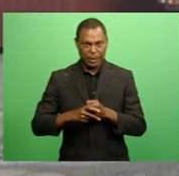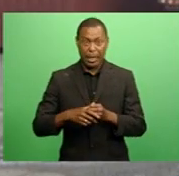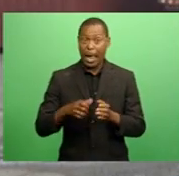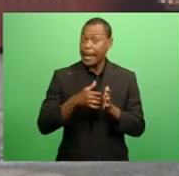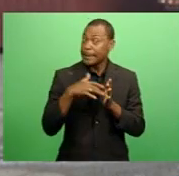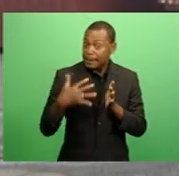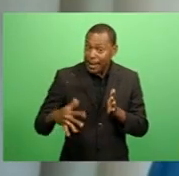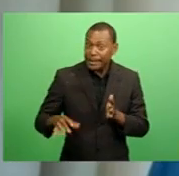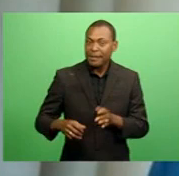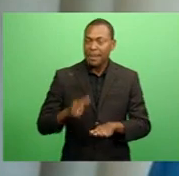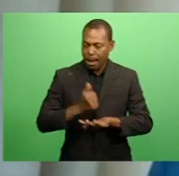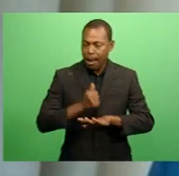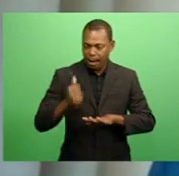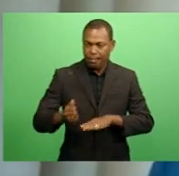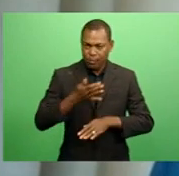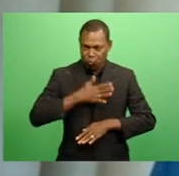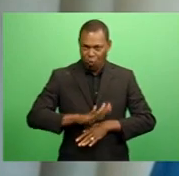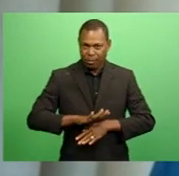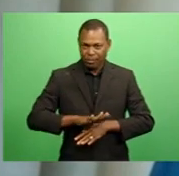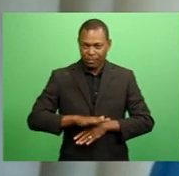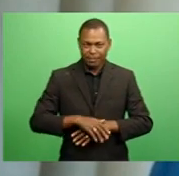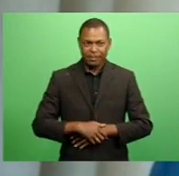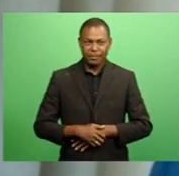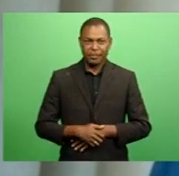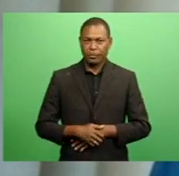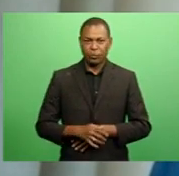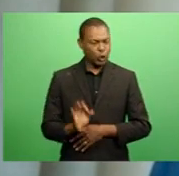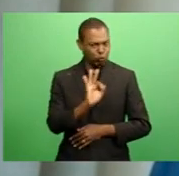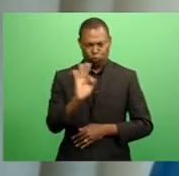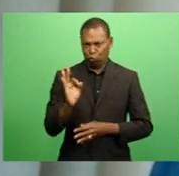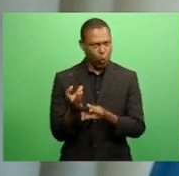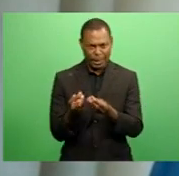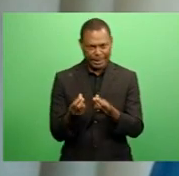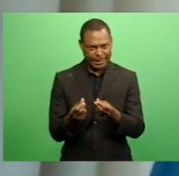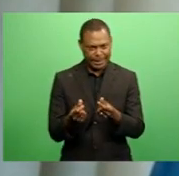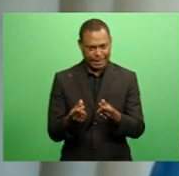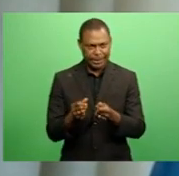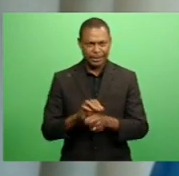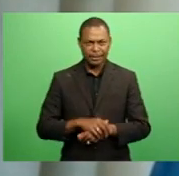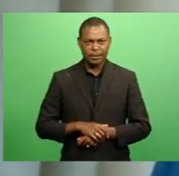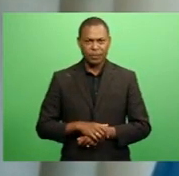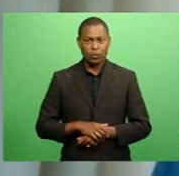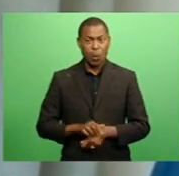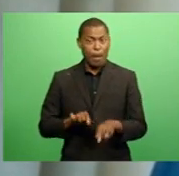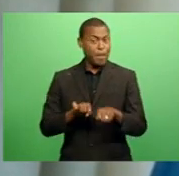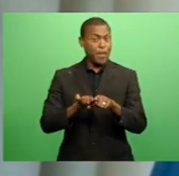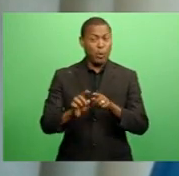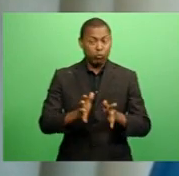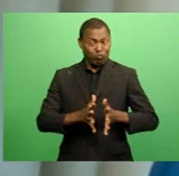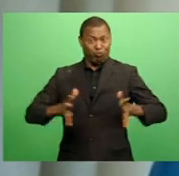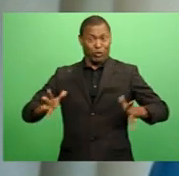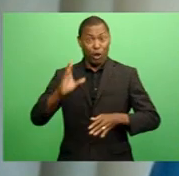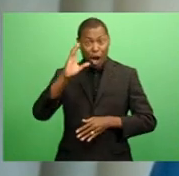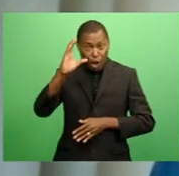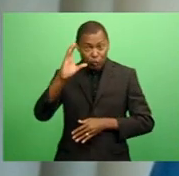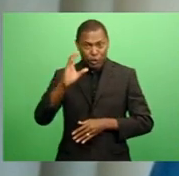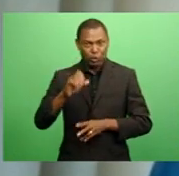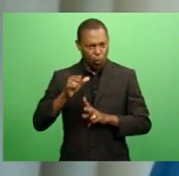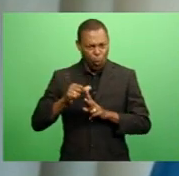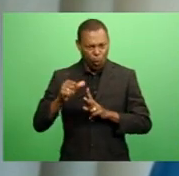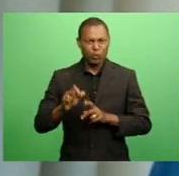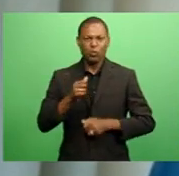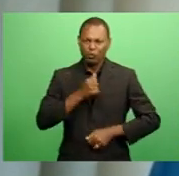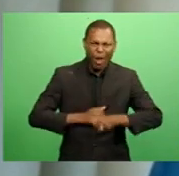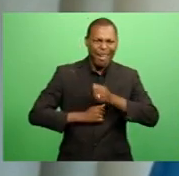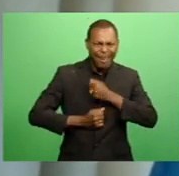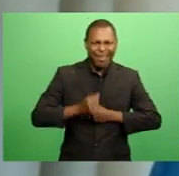willing to take that step. It is not an easy thing to do. As you know, that most of the larger countries in the world are also struggling with